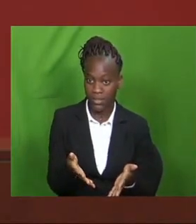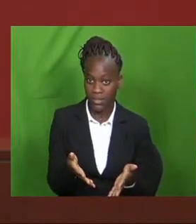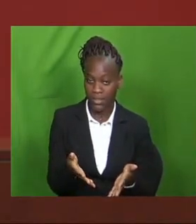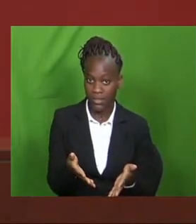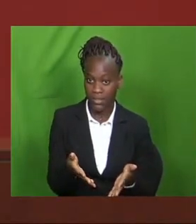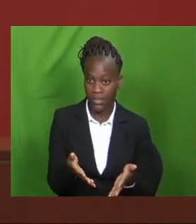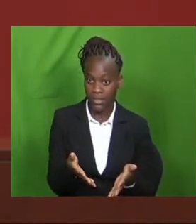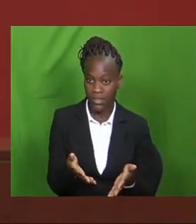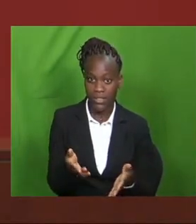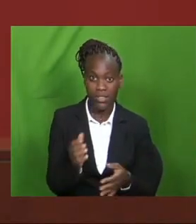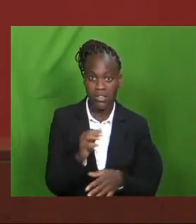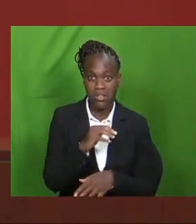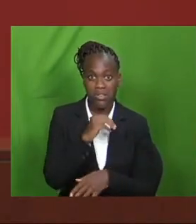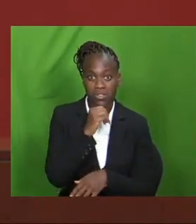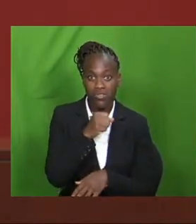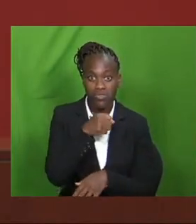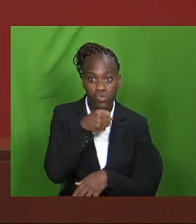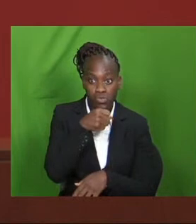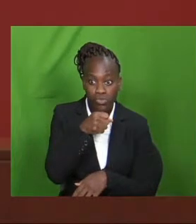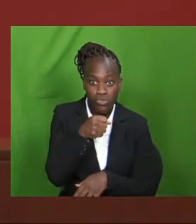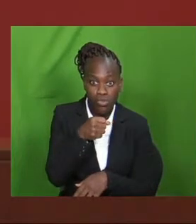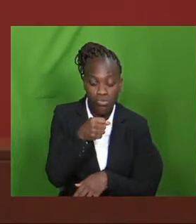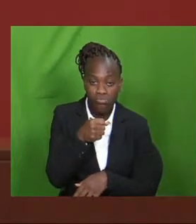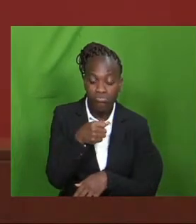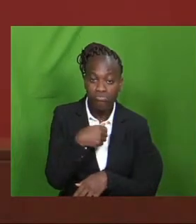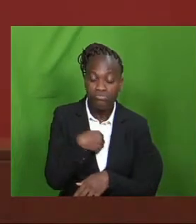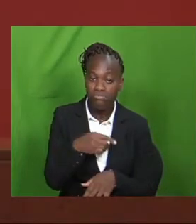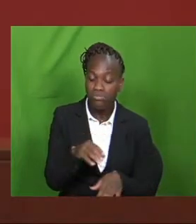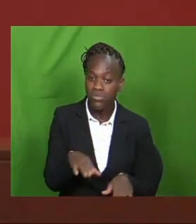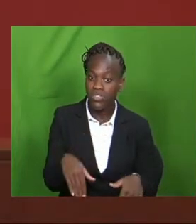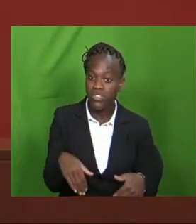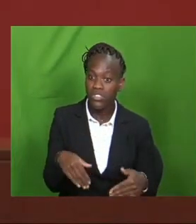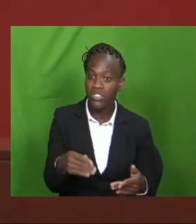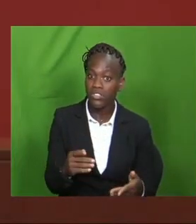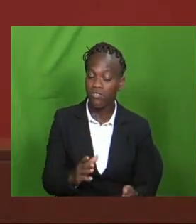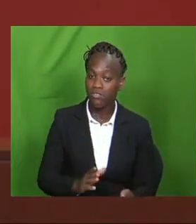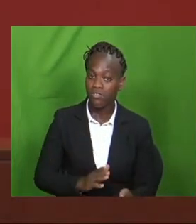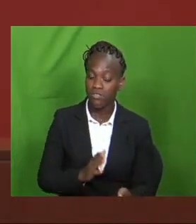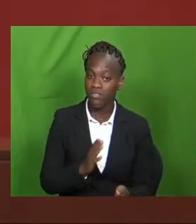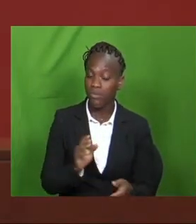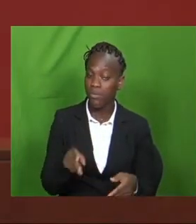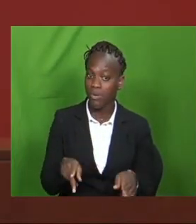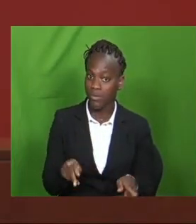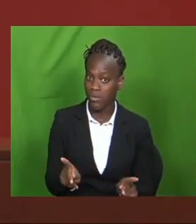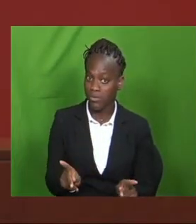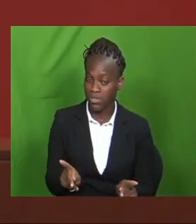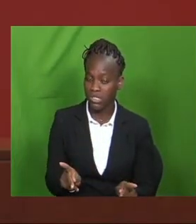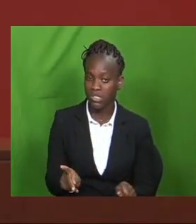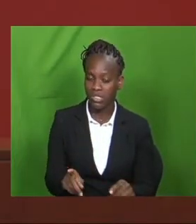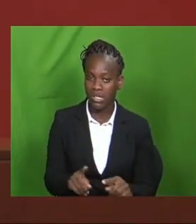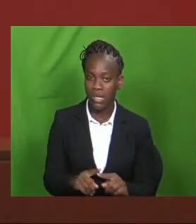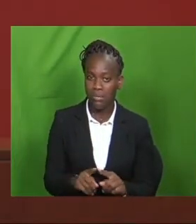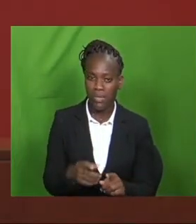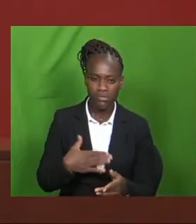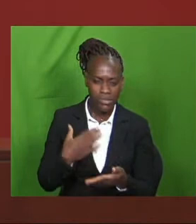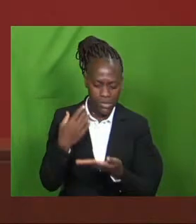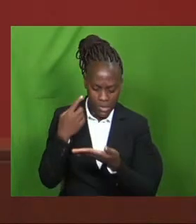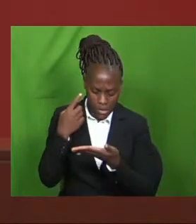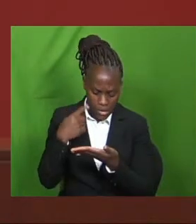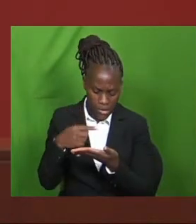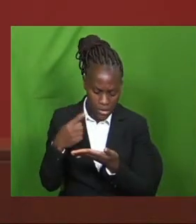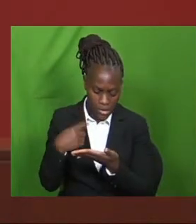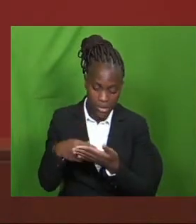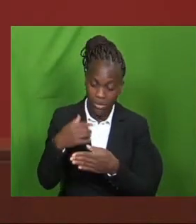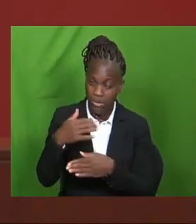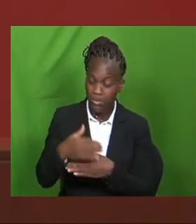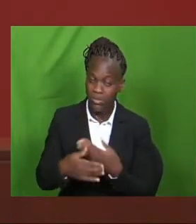I'm not too sure I actually granted the official permission. So please go and check from the procedure